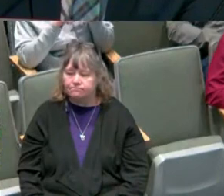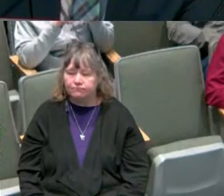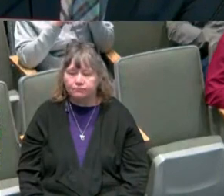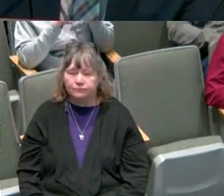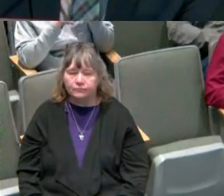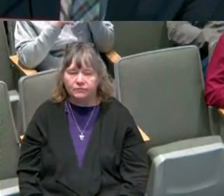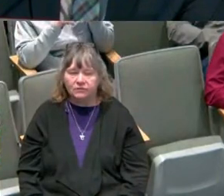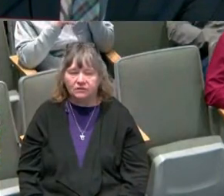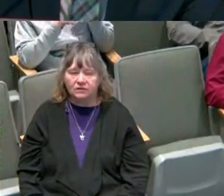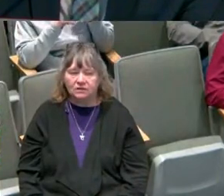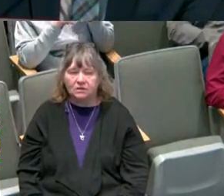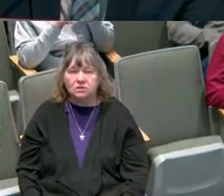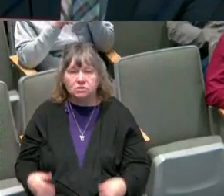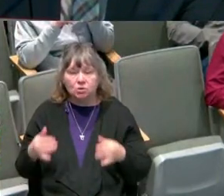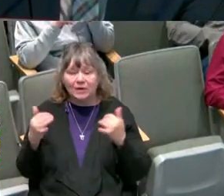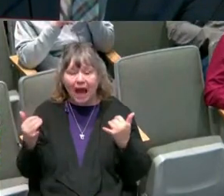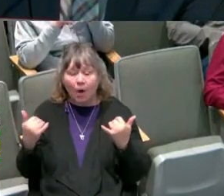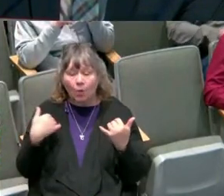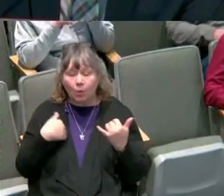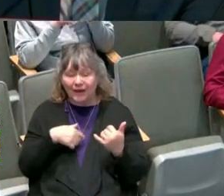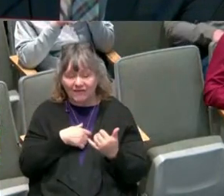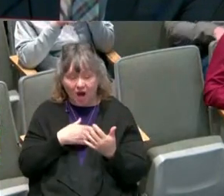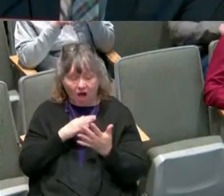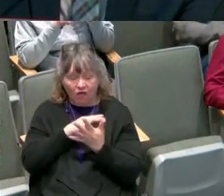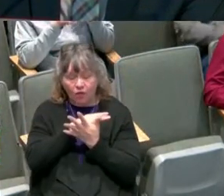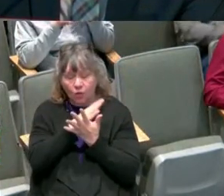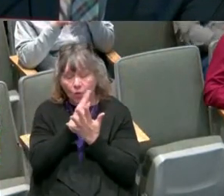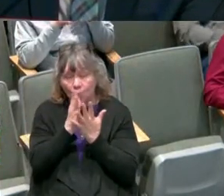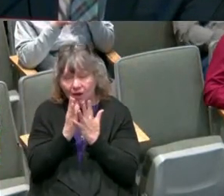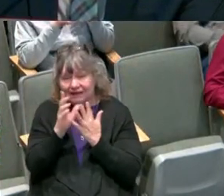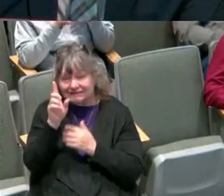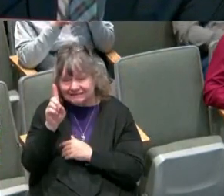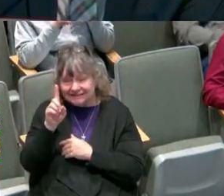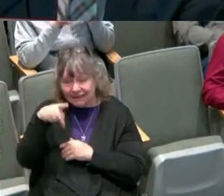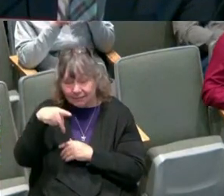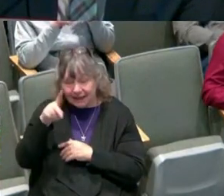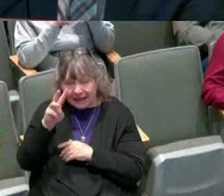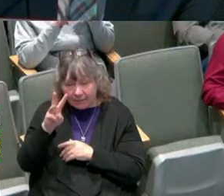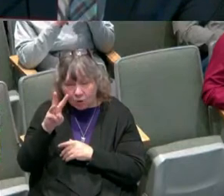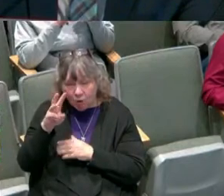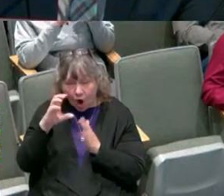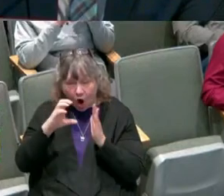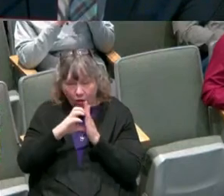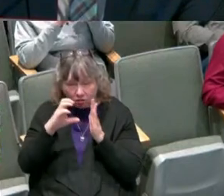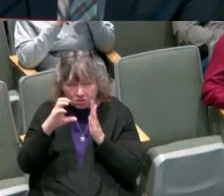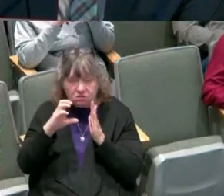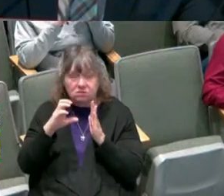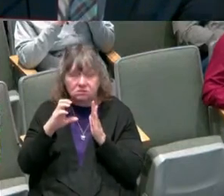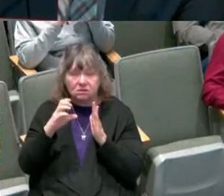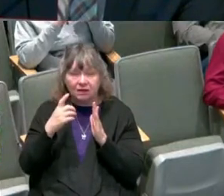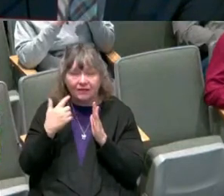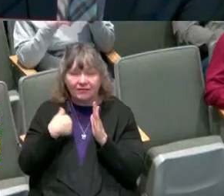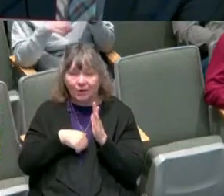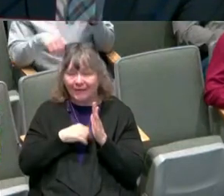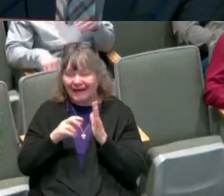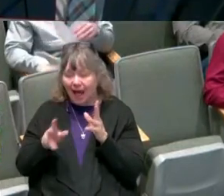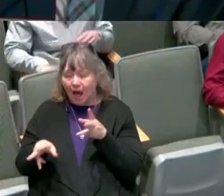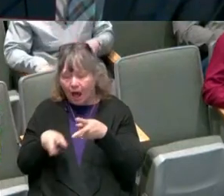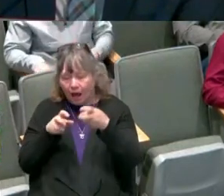okay so we have now gotten through the DPW articles that we took out of